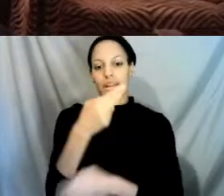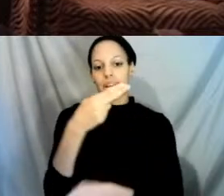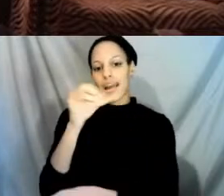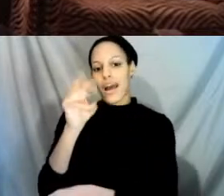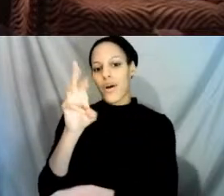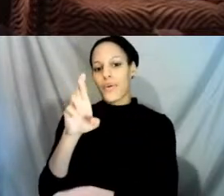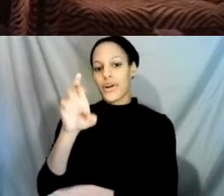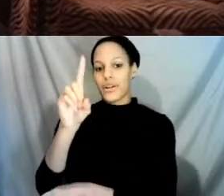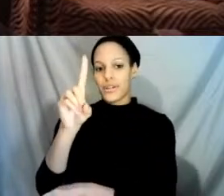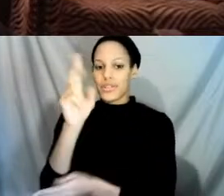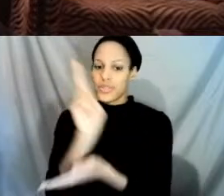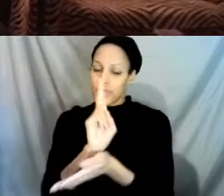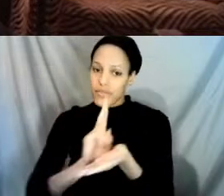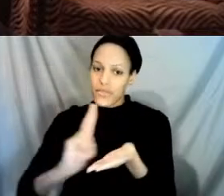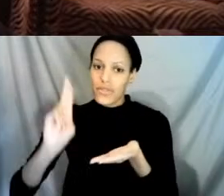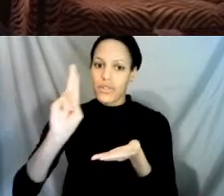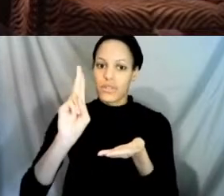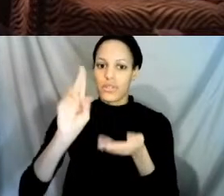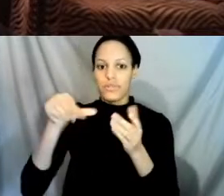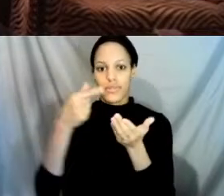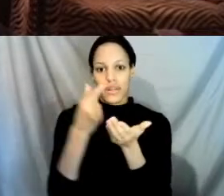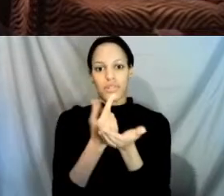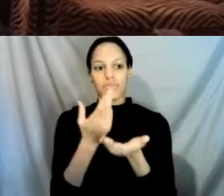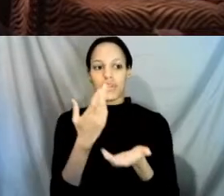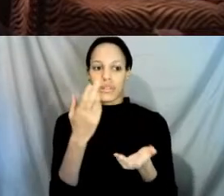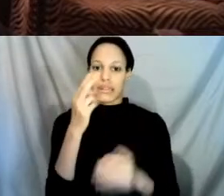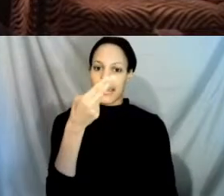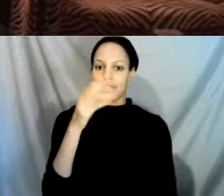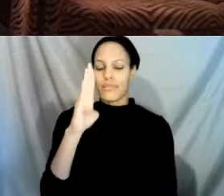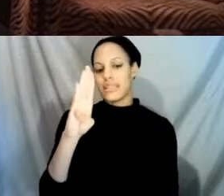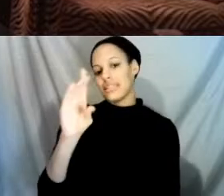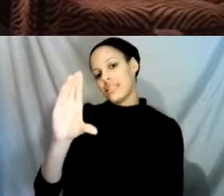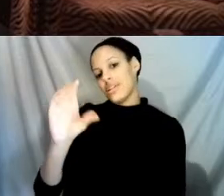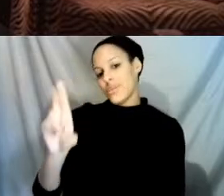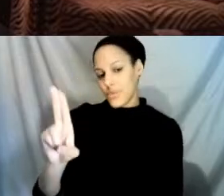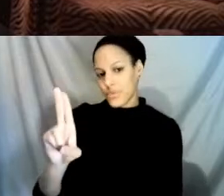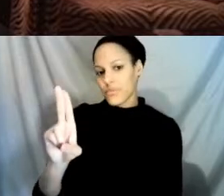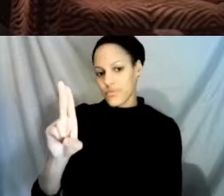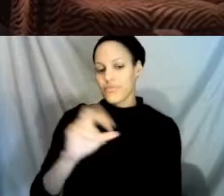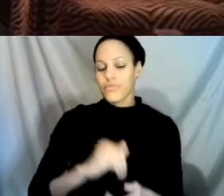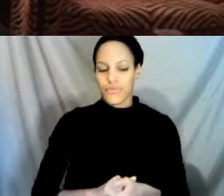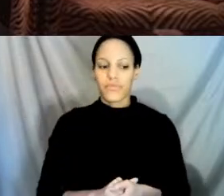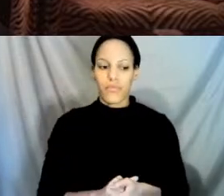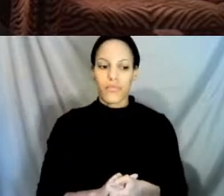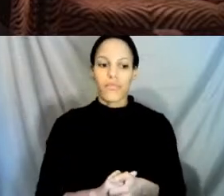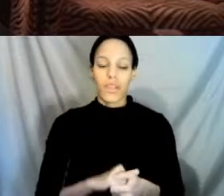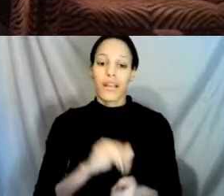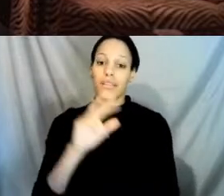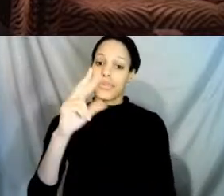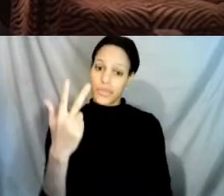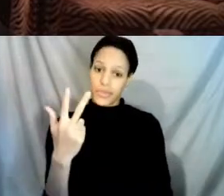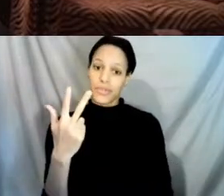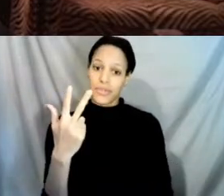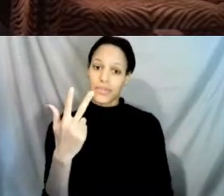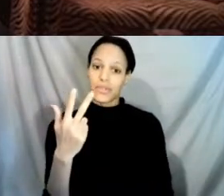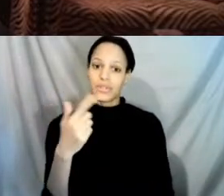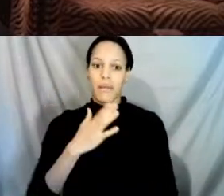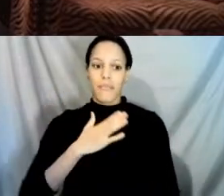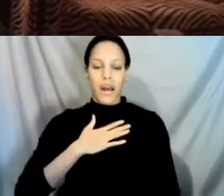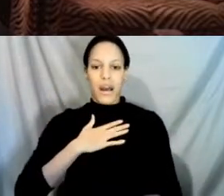HBCU. Episode three, which would be coming out this month, is about my inspiration, the